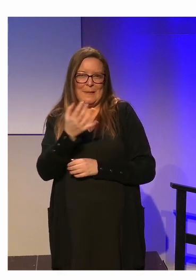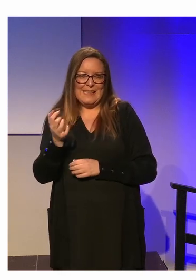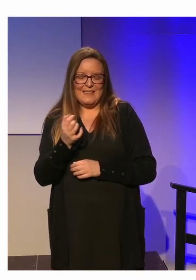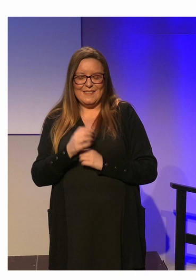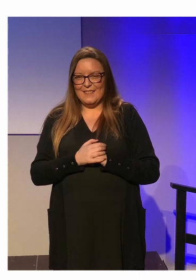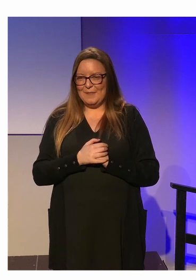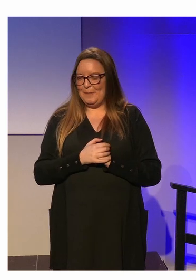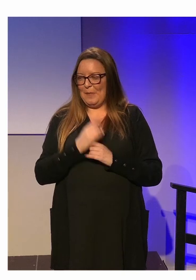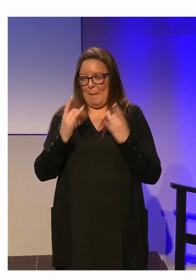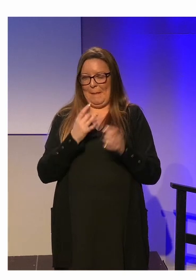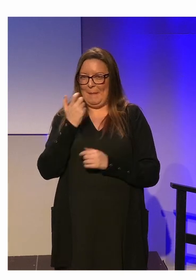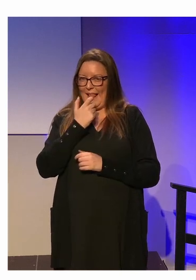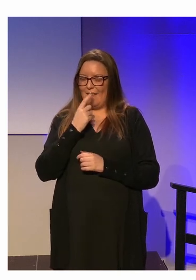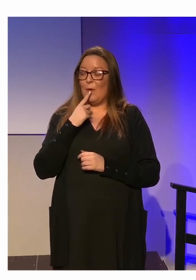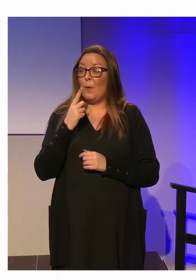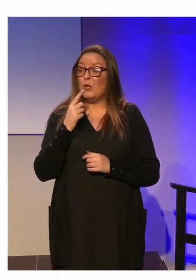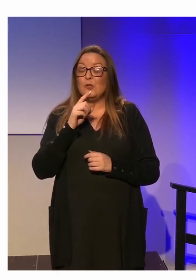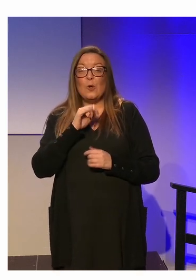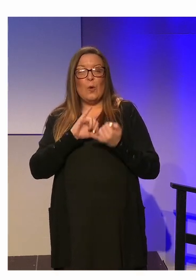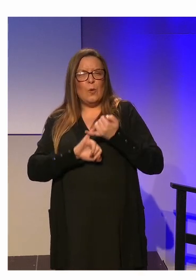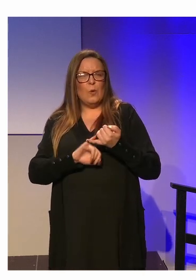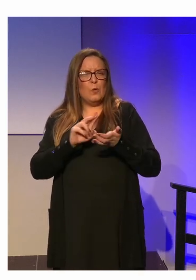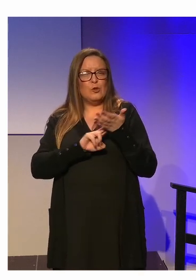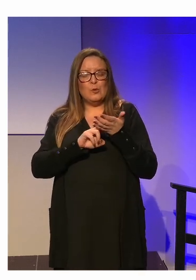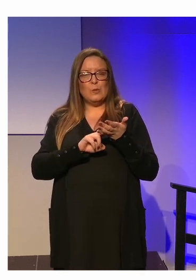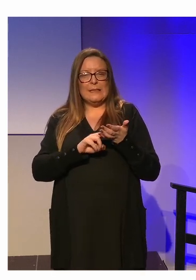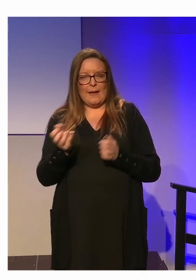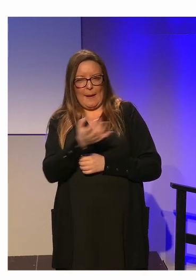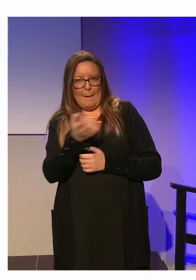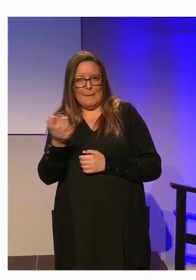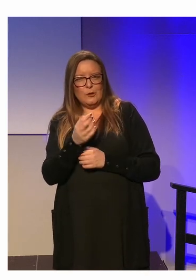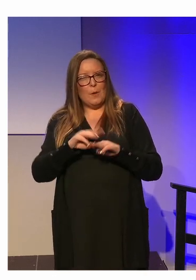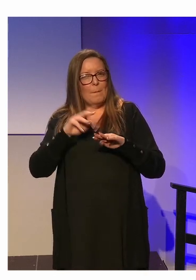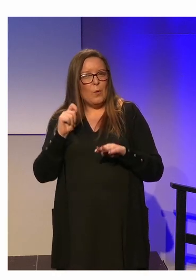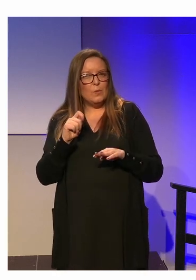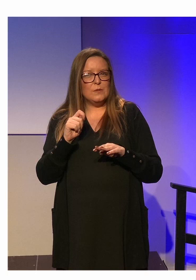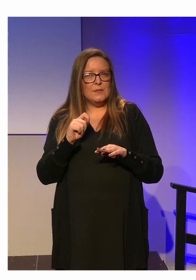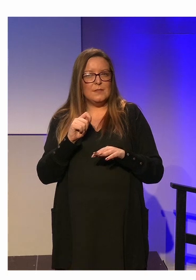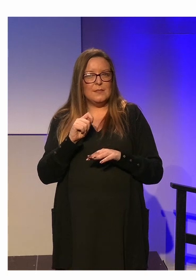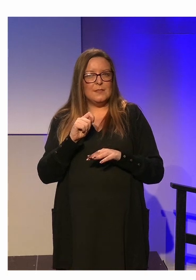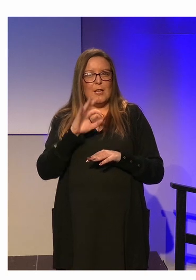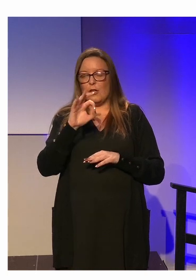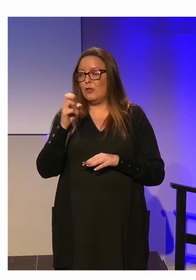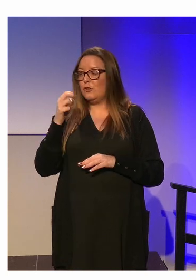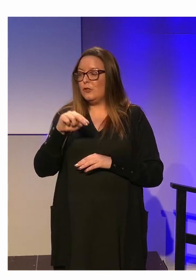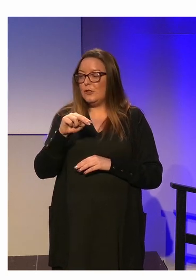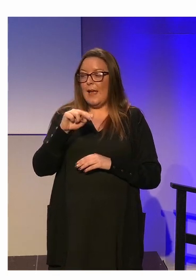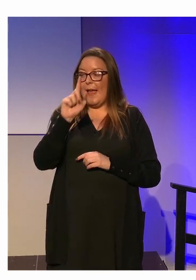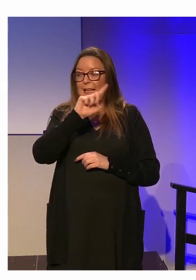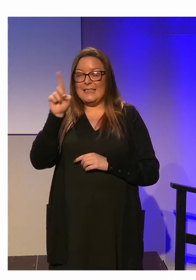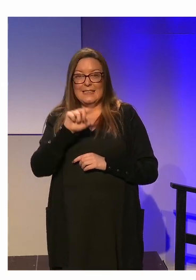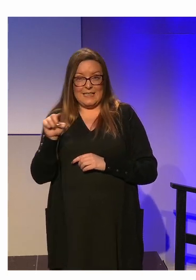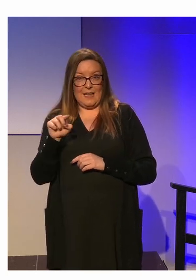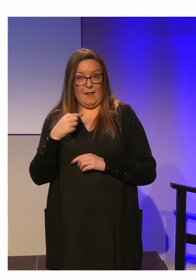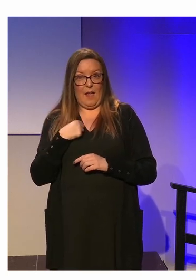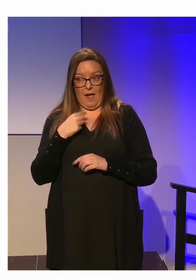laugh. But who is using captioning the most? Gen Z. I am watching my